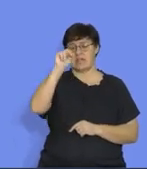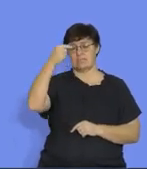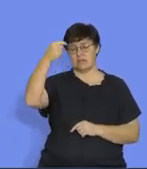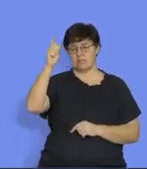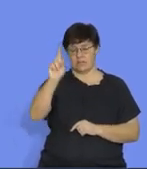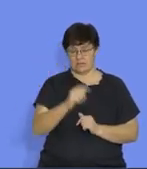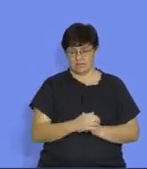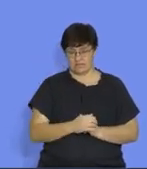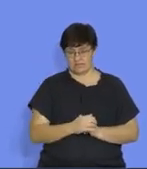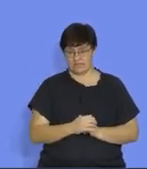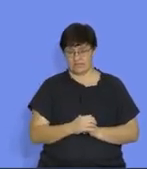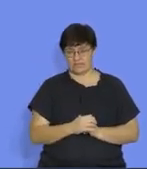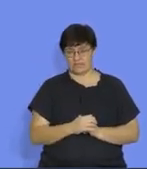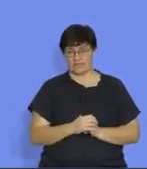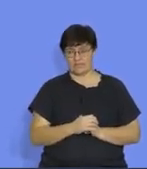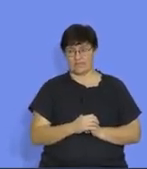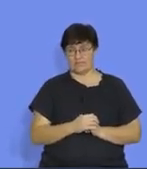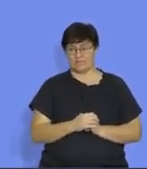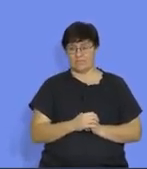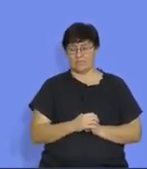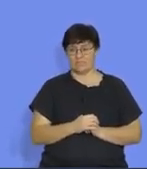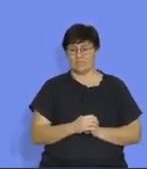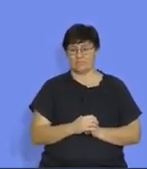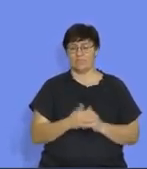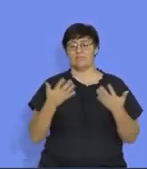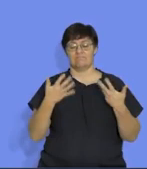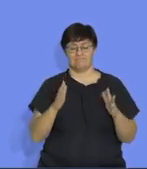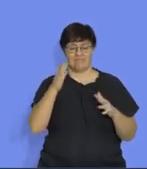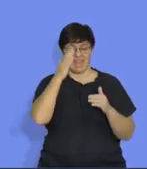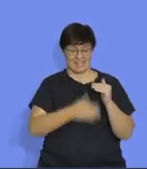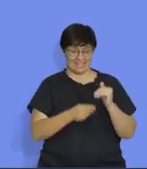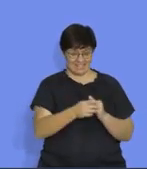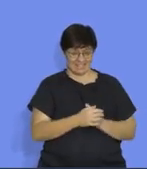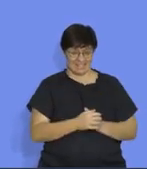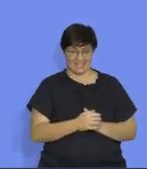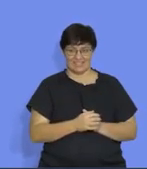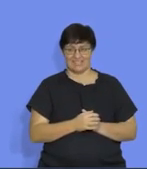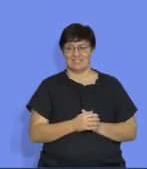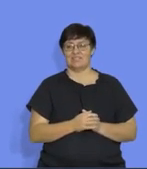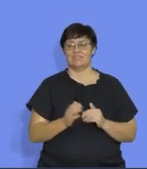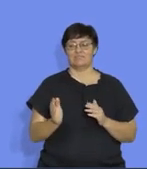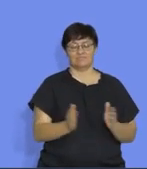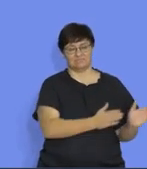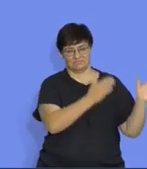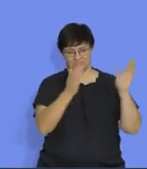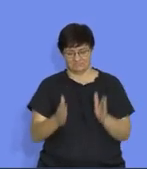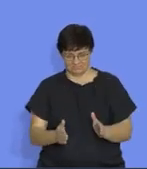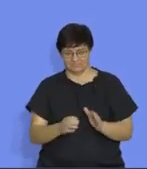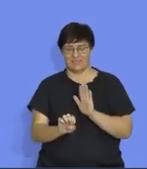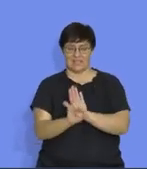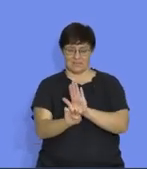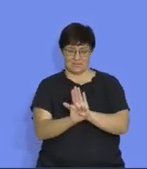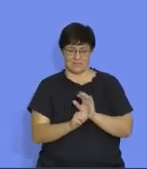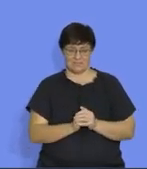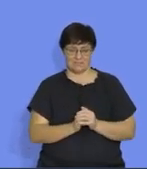n minus 1. So that's the end of that question, everybody. We're now going to look at the next